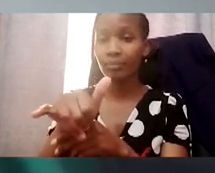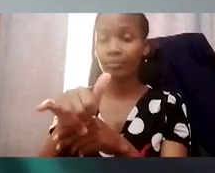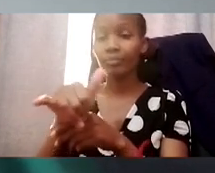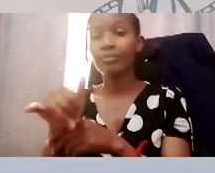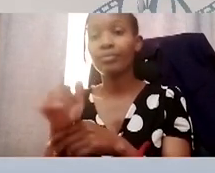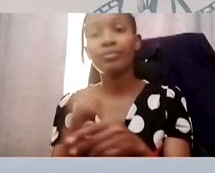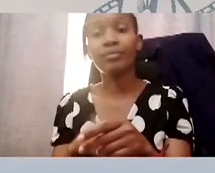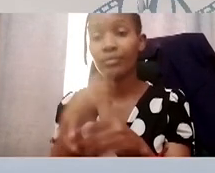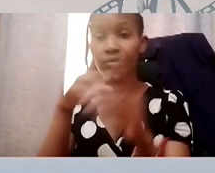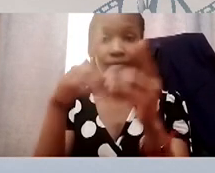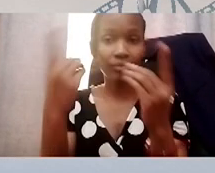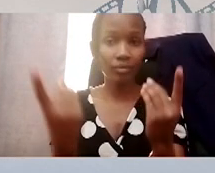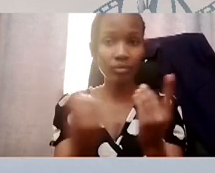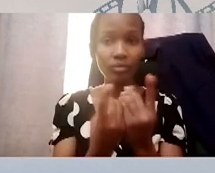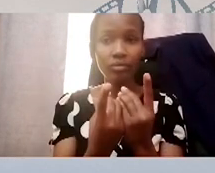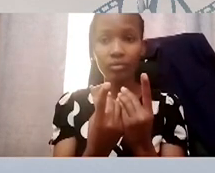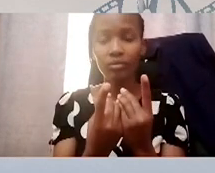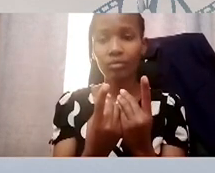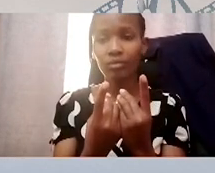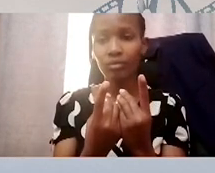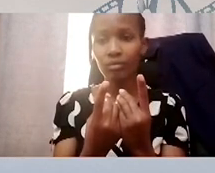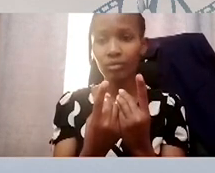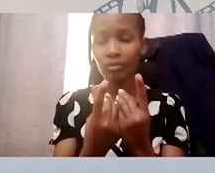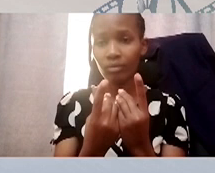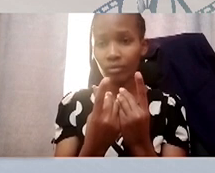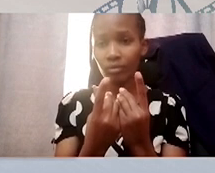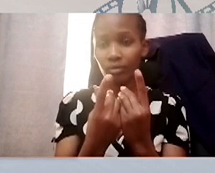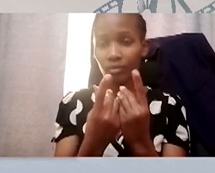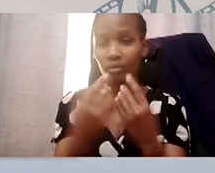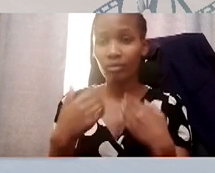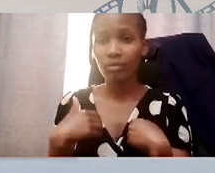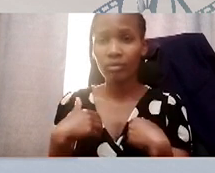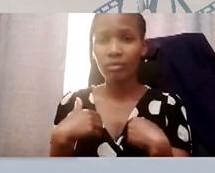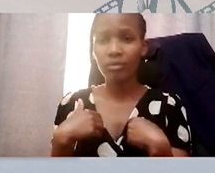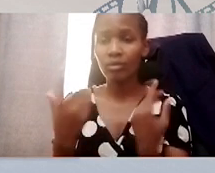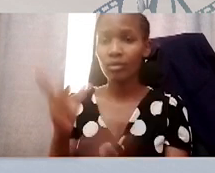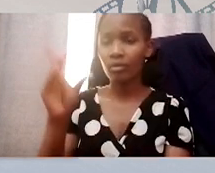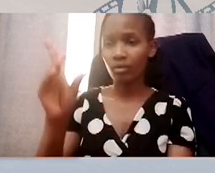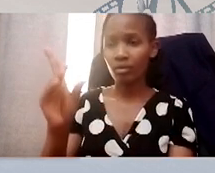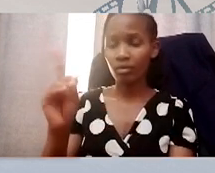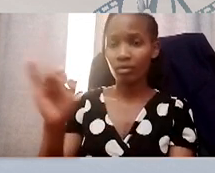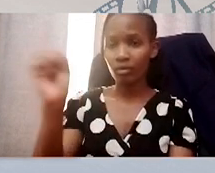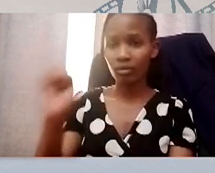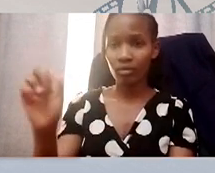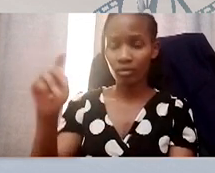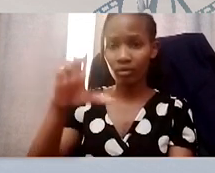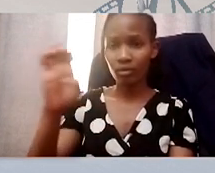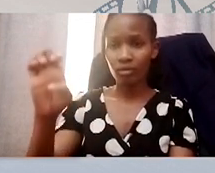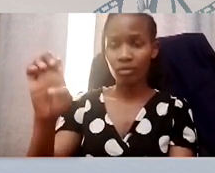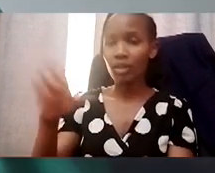interior, do internally displaced people fall under the category of refugees?